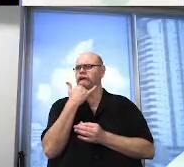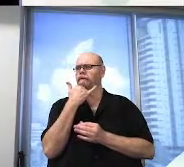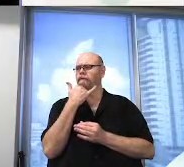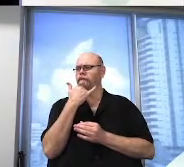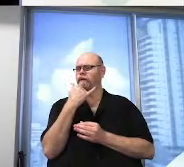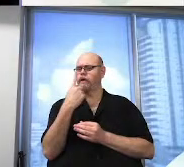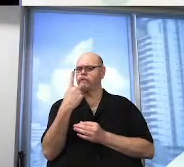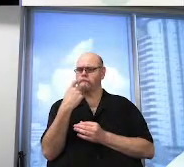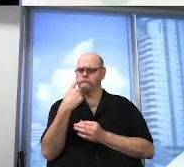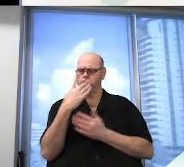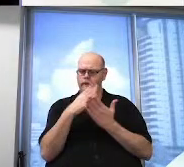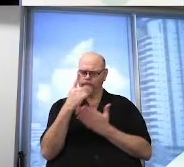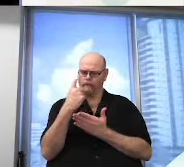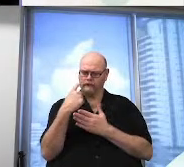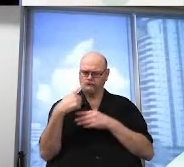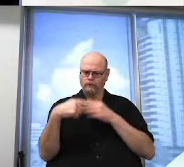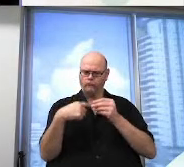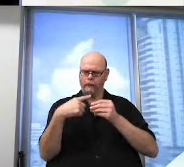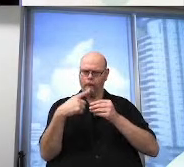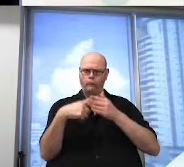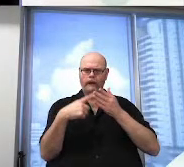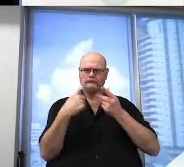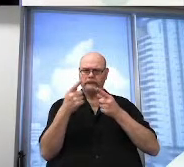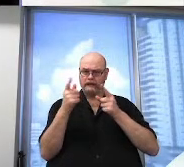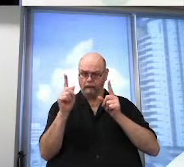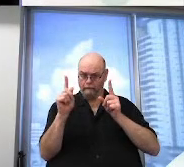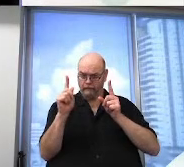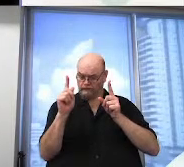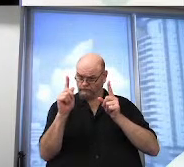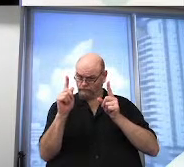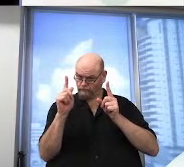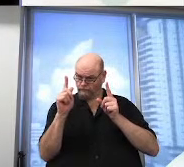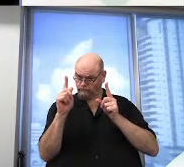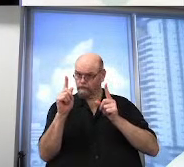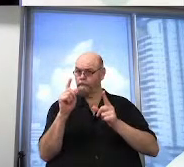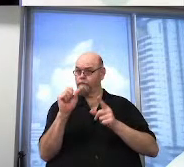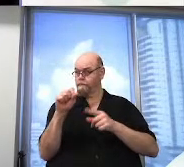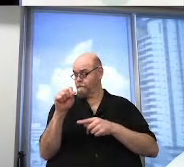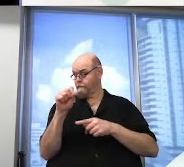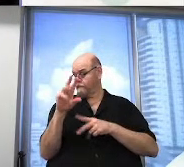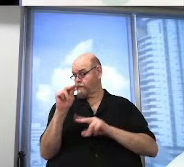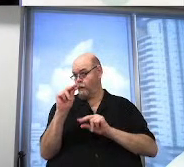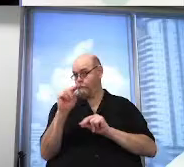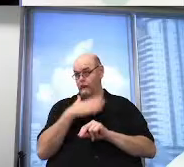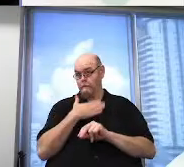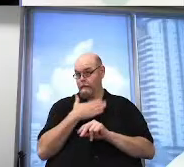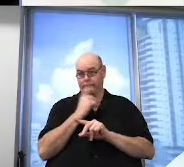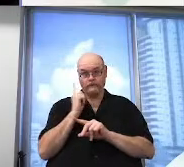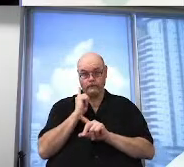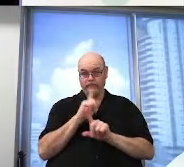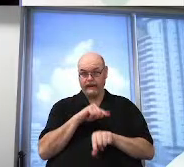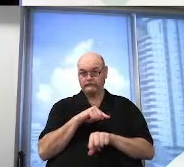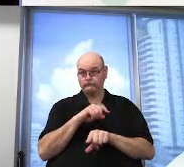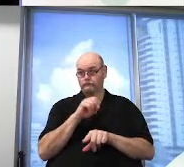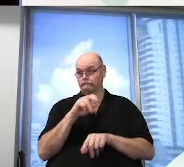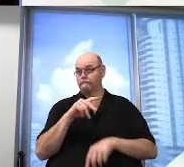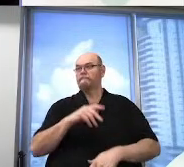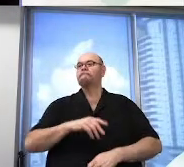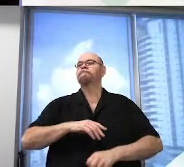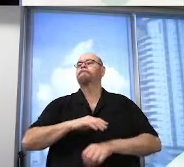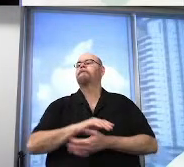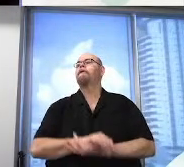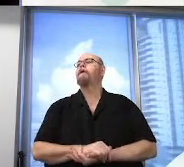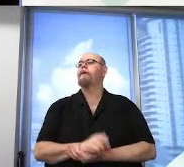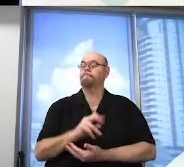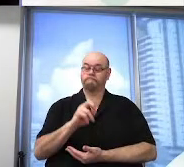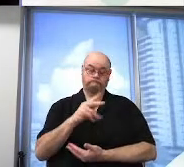repeat back. Part of your question was in regards to what has been accomplished. Is that was part of your question? No, but I'll be glad to hear the answer. Go ahead.